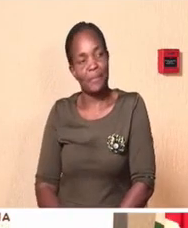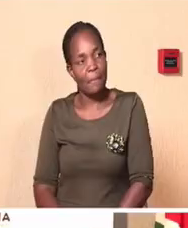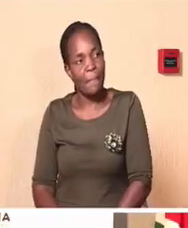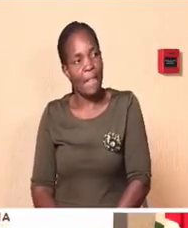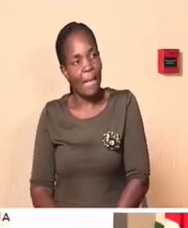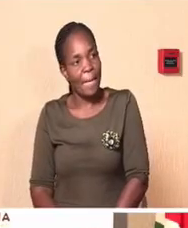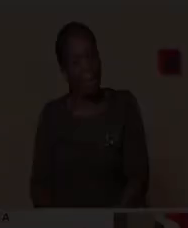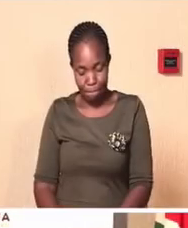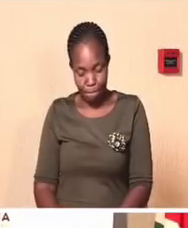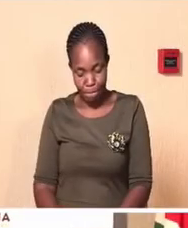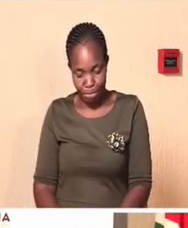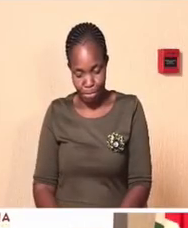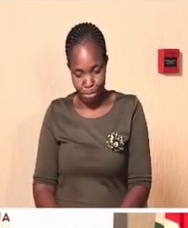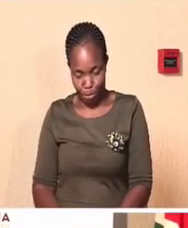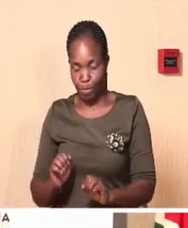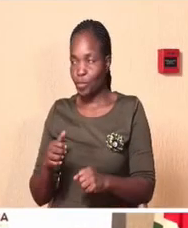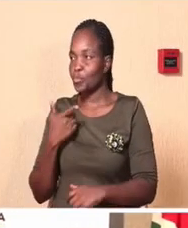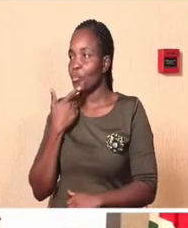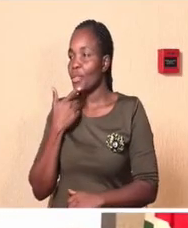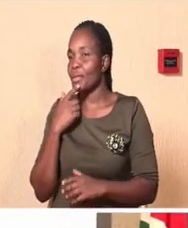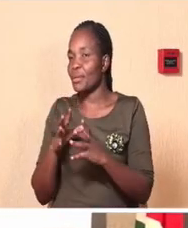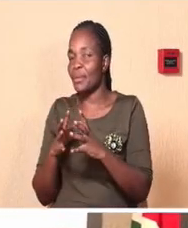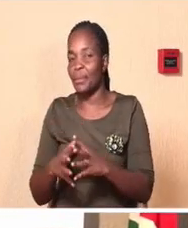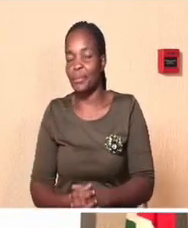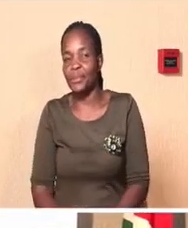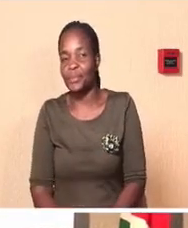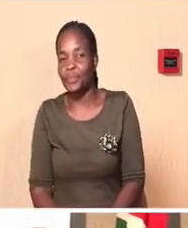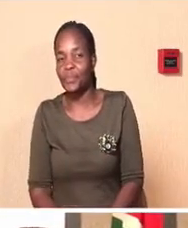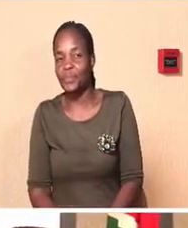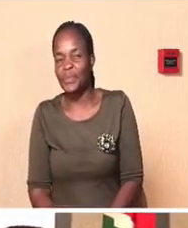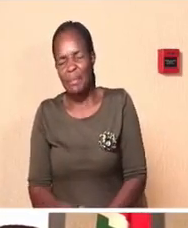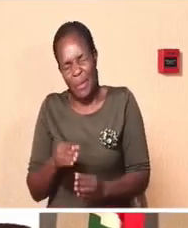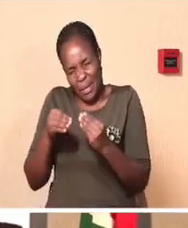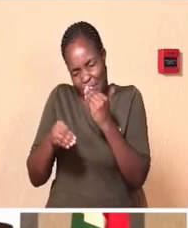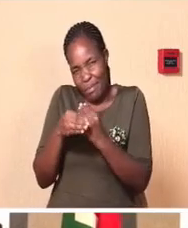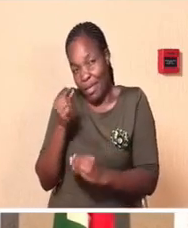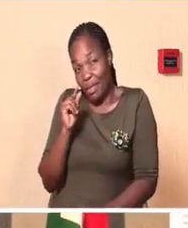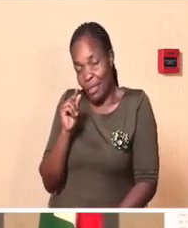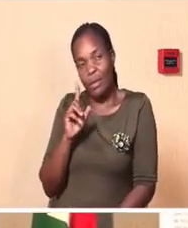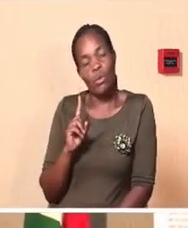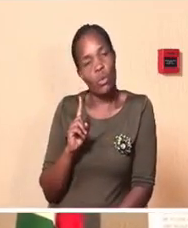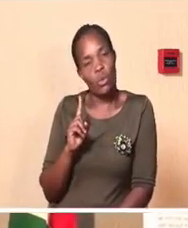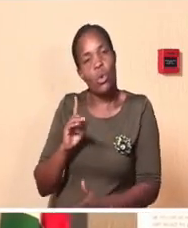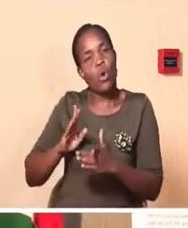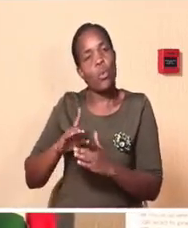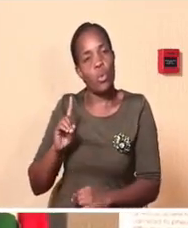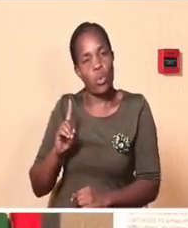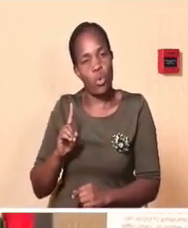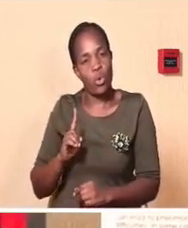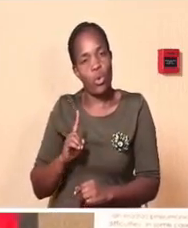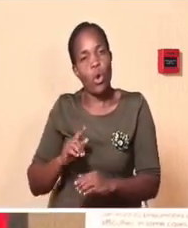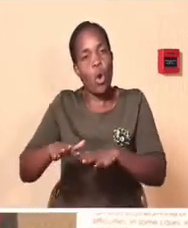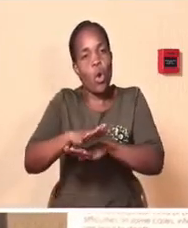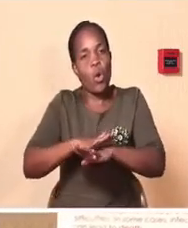day. Okay. Before I answer, let me just say something small about the